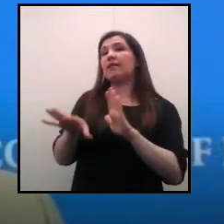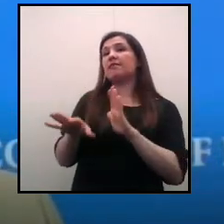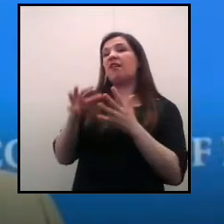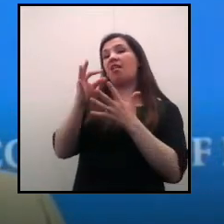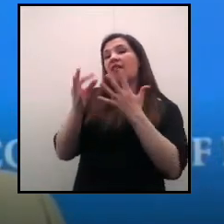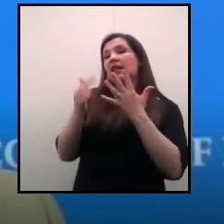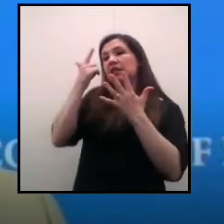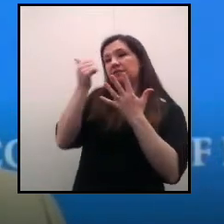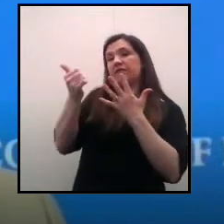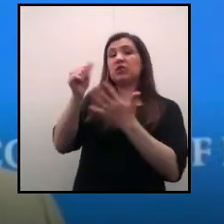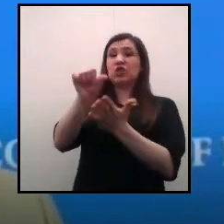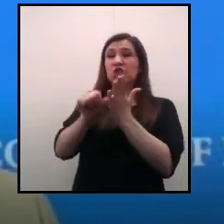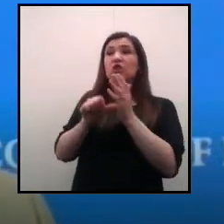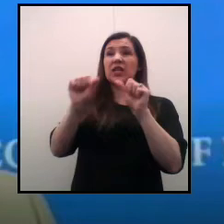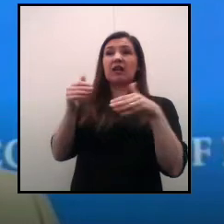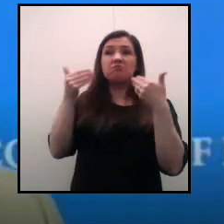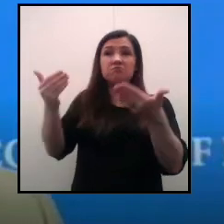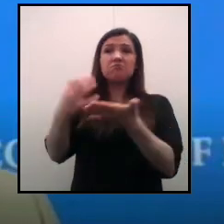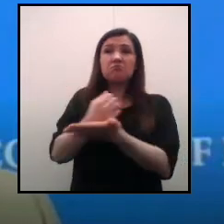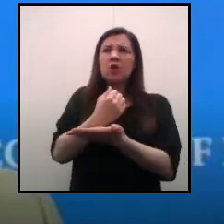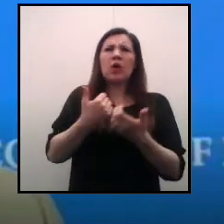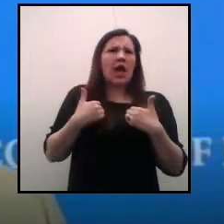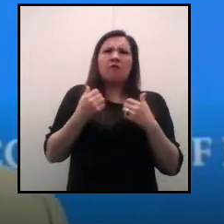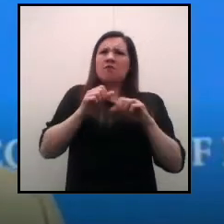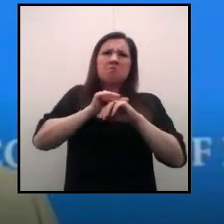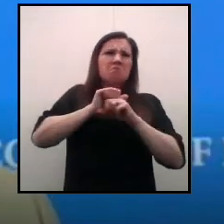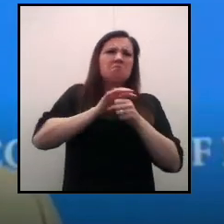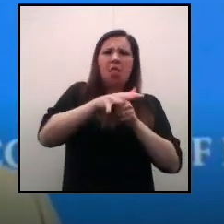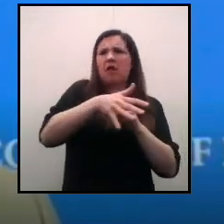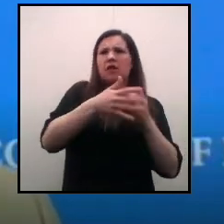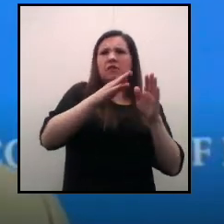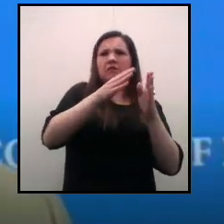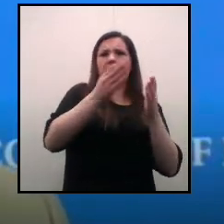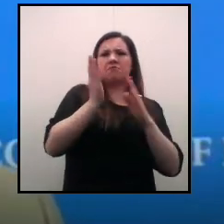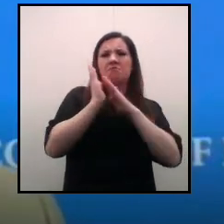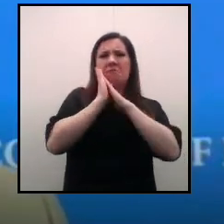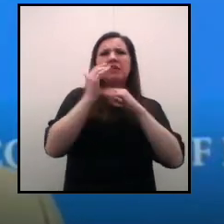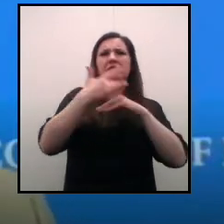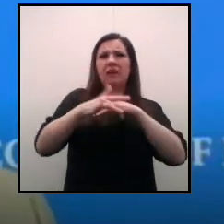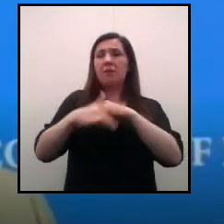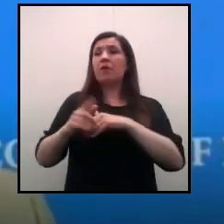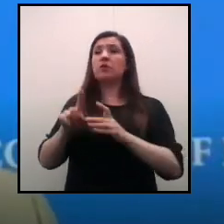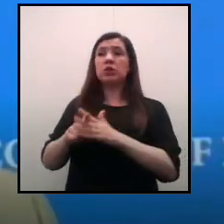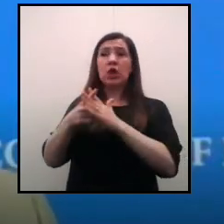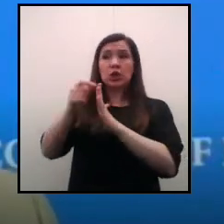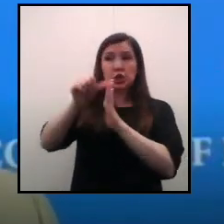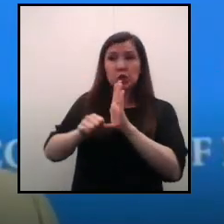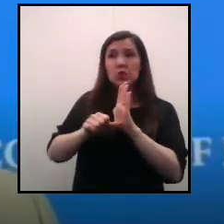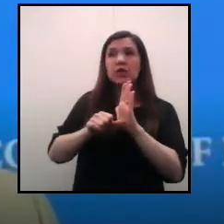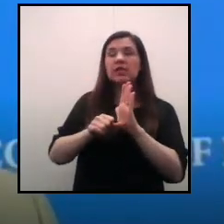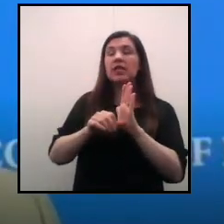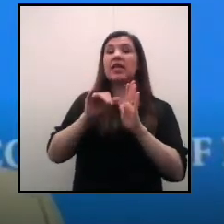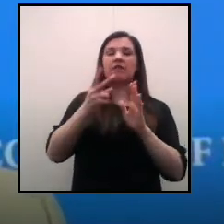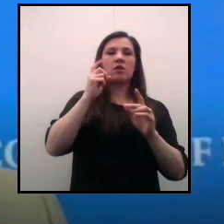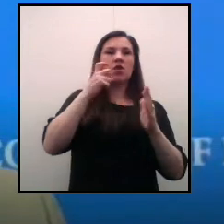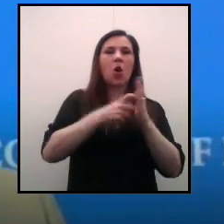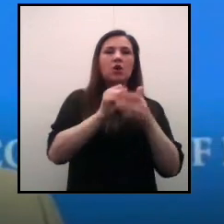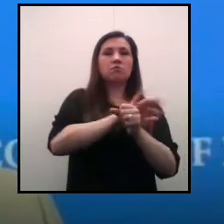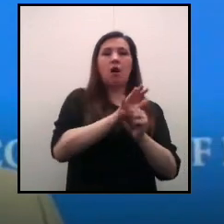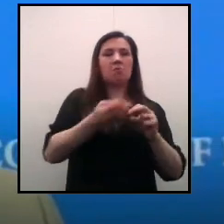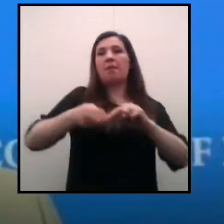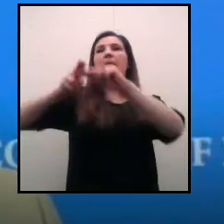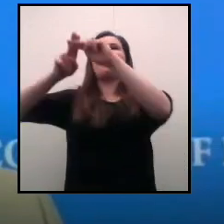here in Erie County. We have ample bed supply, and if we did start elective surgeries and it did appear that there was a ramping up